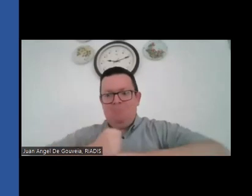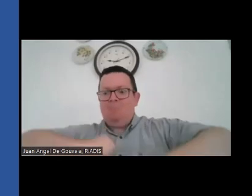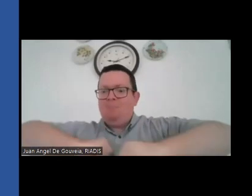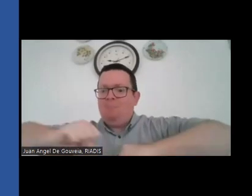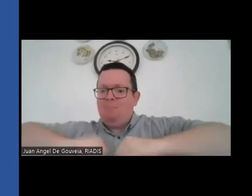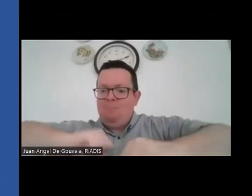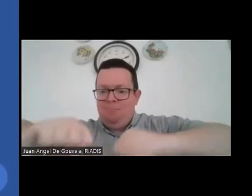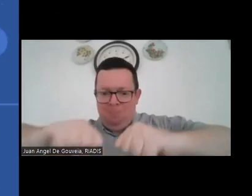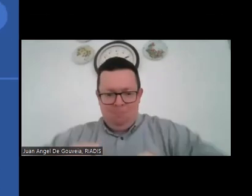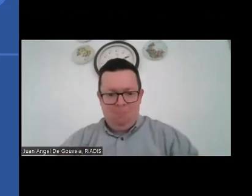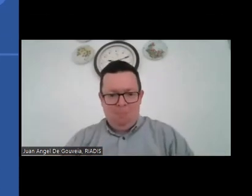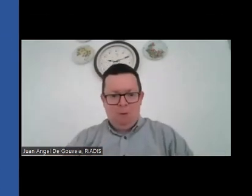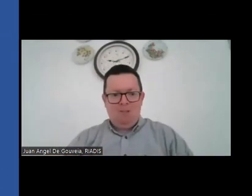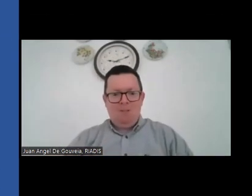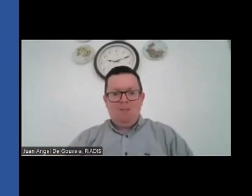Next, please.